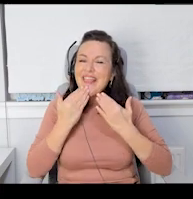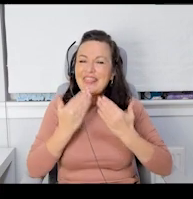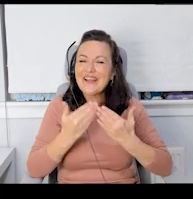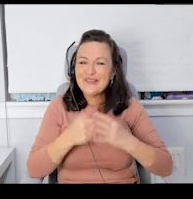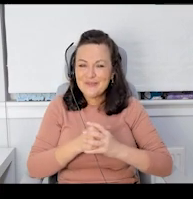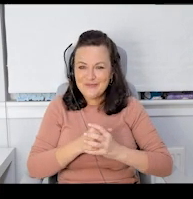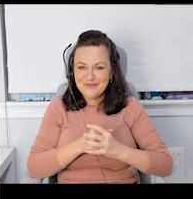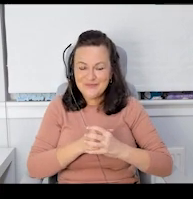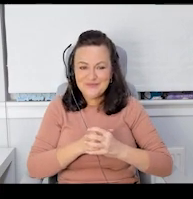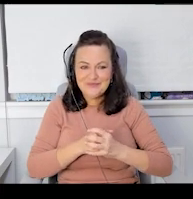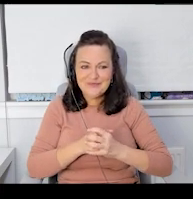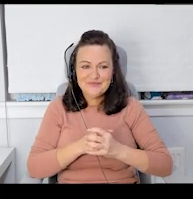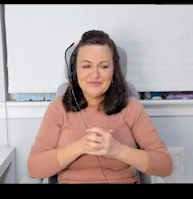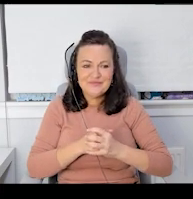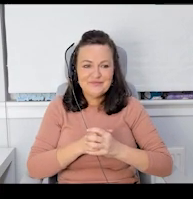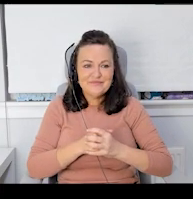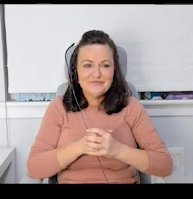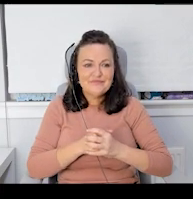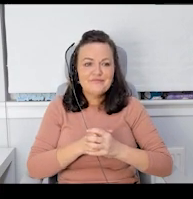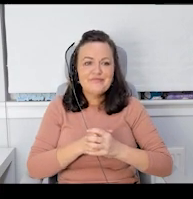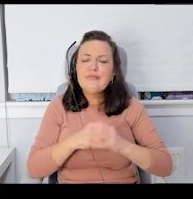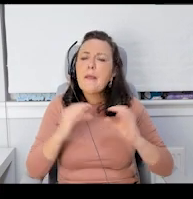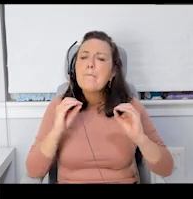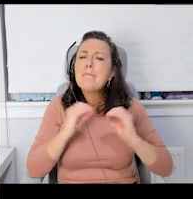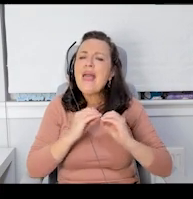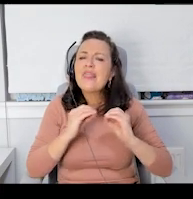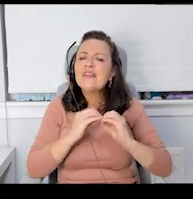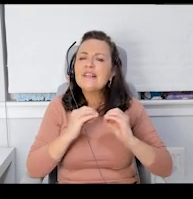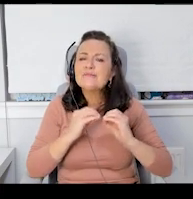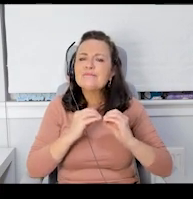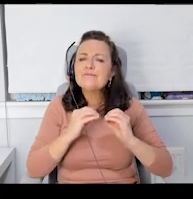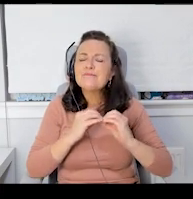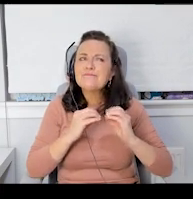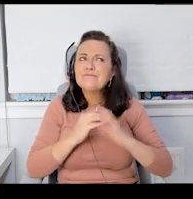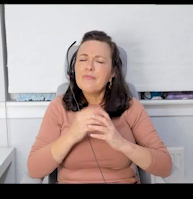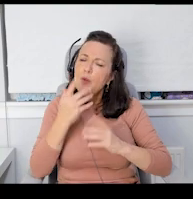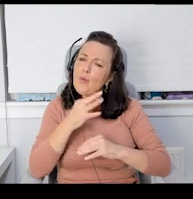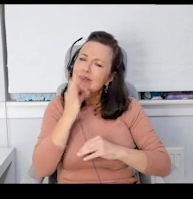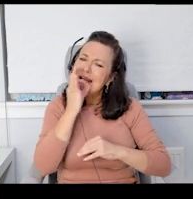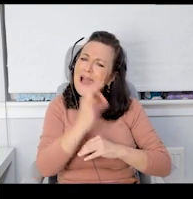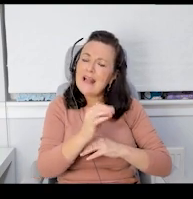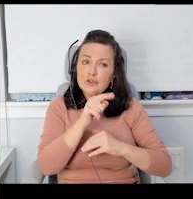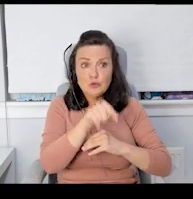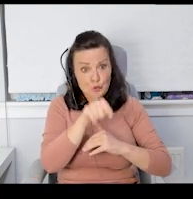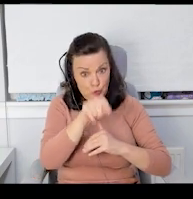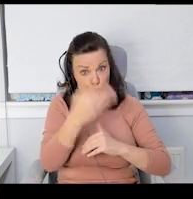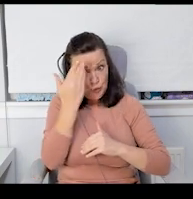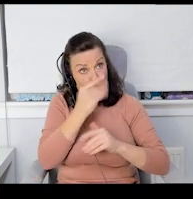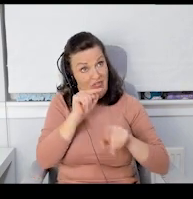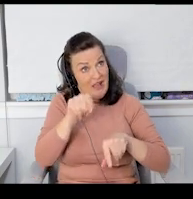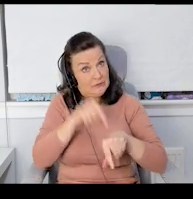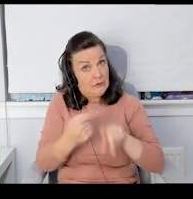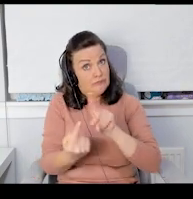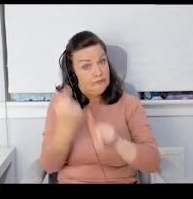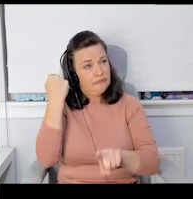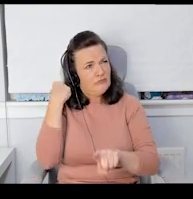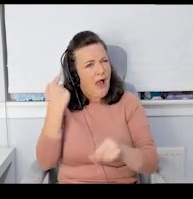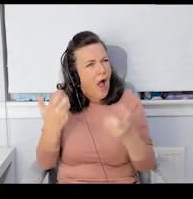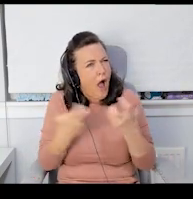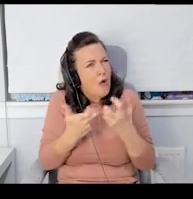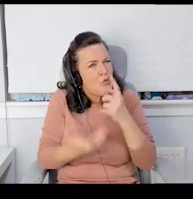Thanks very much for that. Bethany, I'm going to bring you in now in terms of when you were at school, how did you hear about